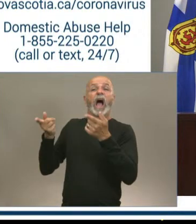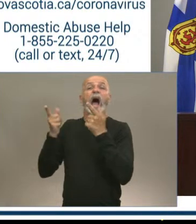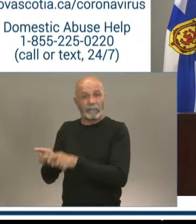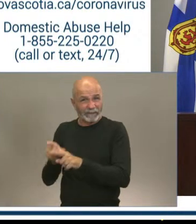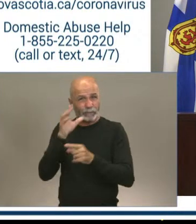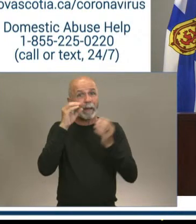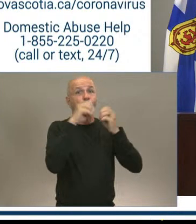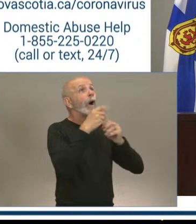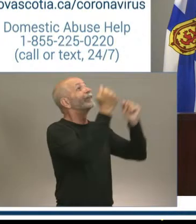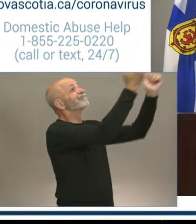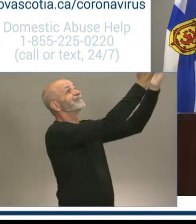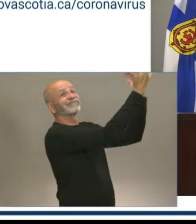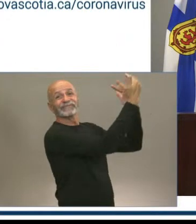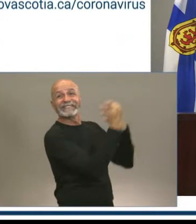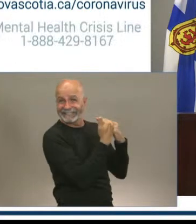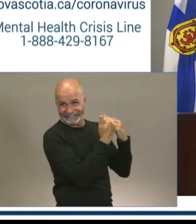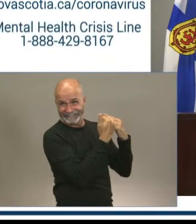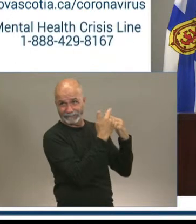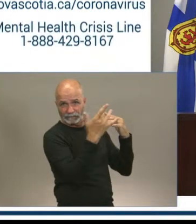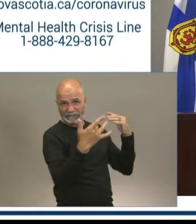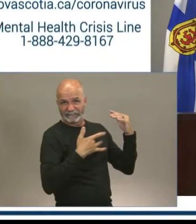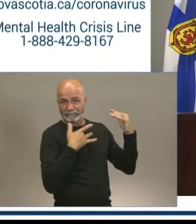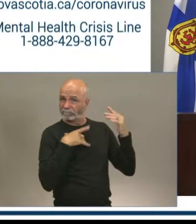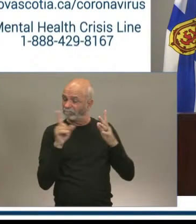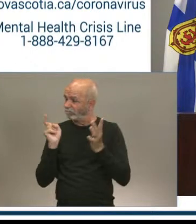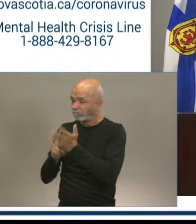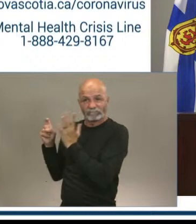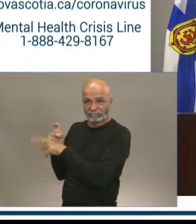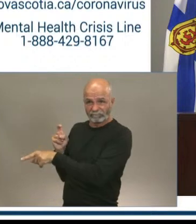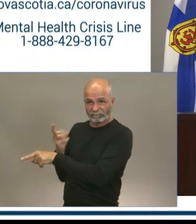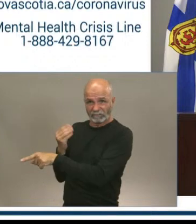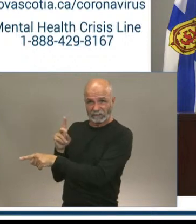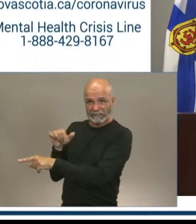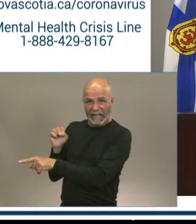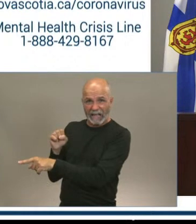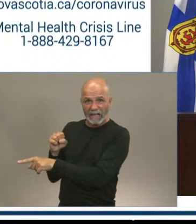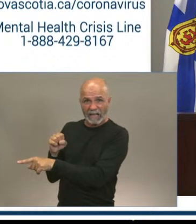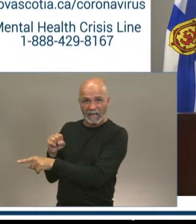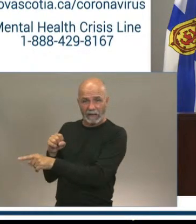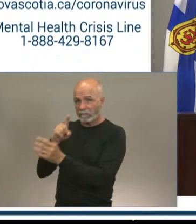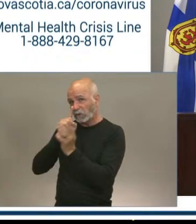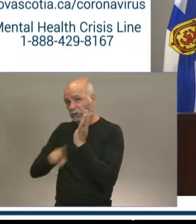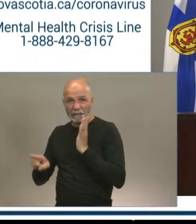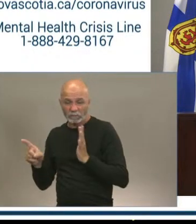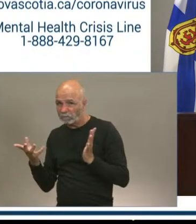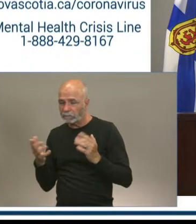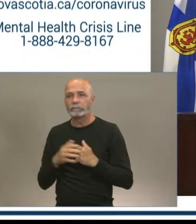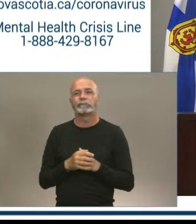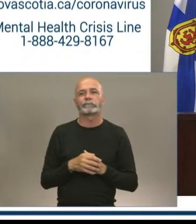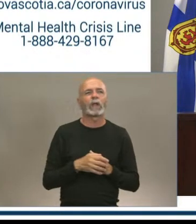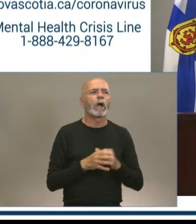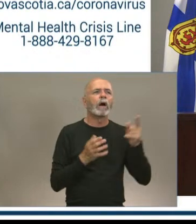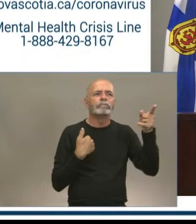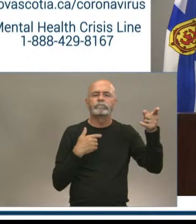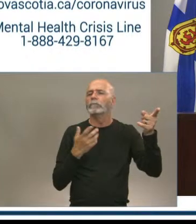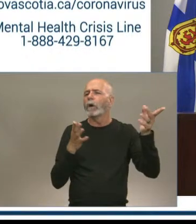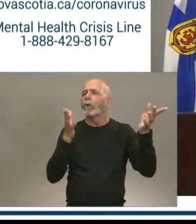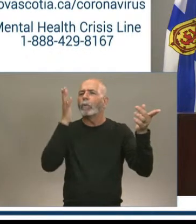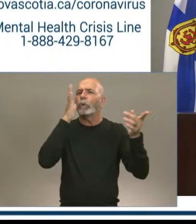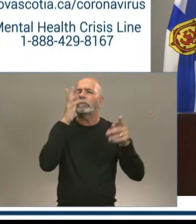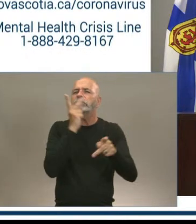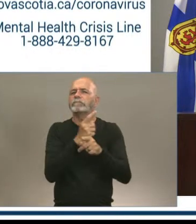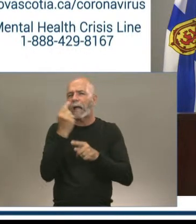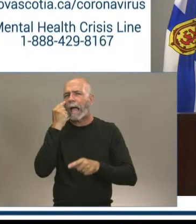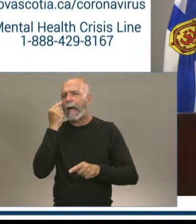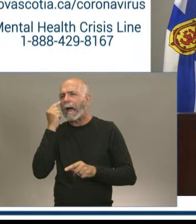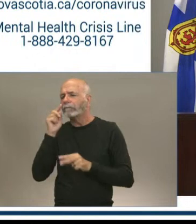enforcement for the people that will still have to isolate, or more checkup on them? So we'll continue to use the measures we have,